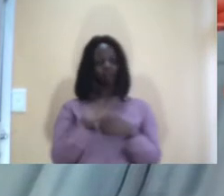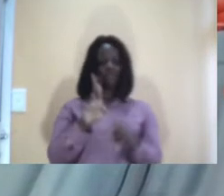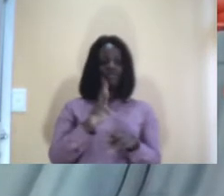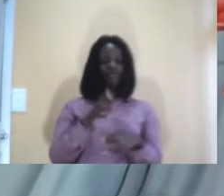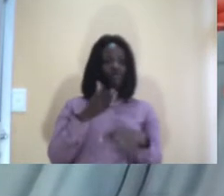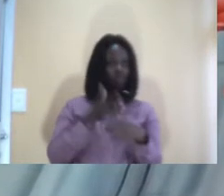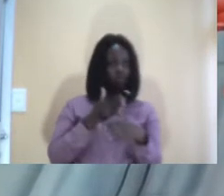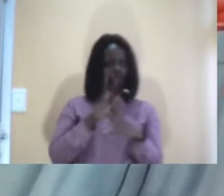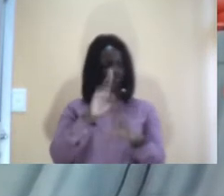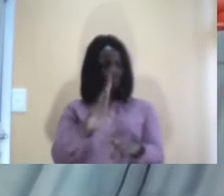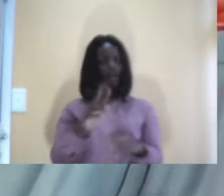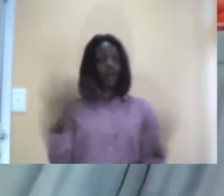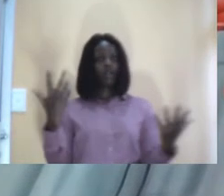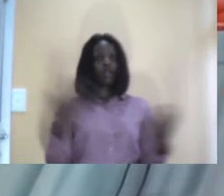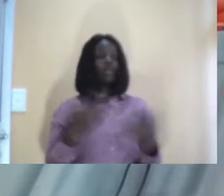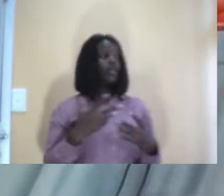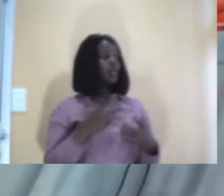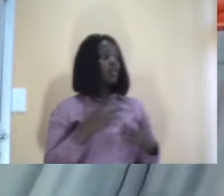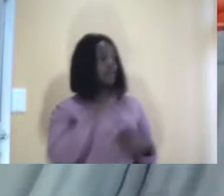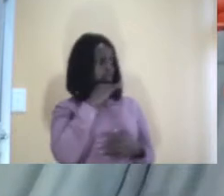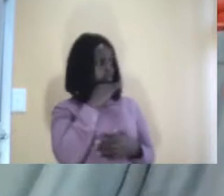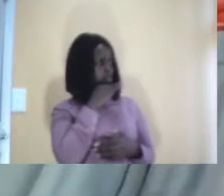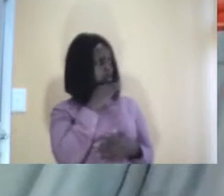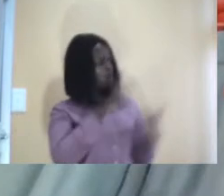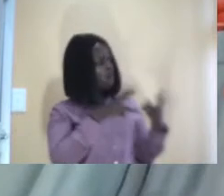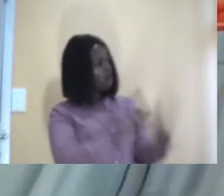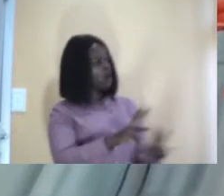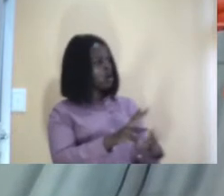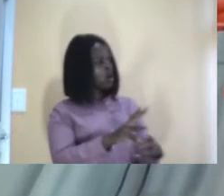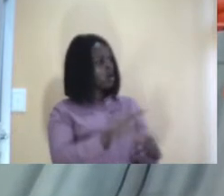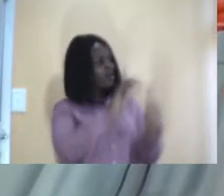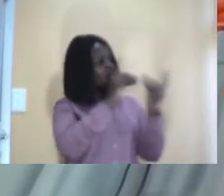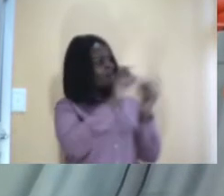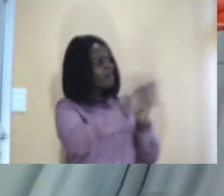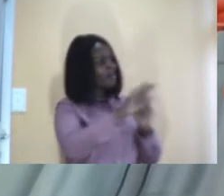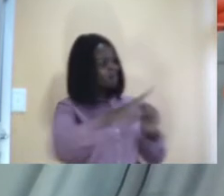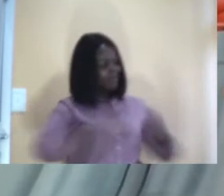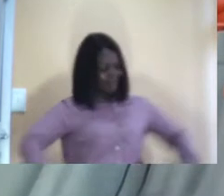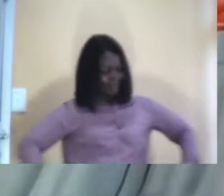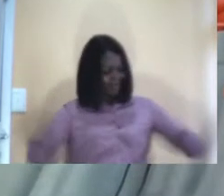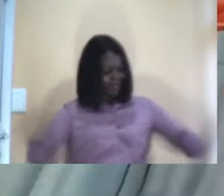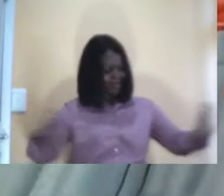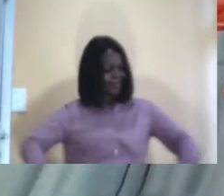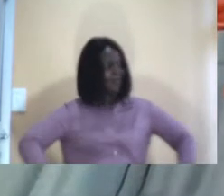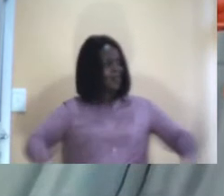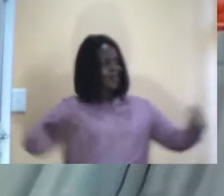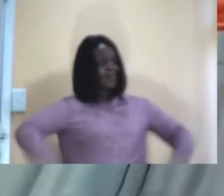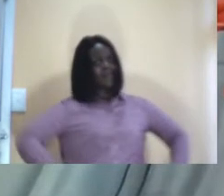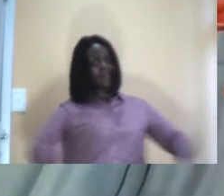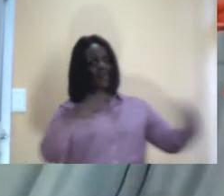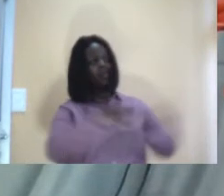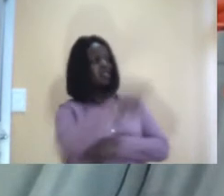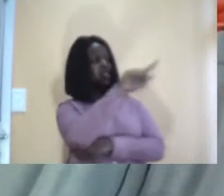audit funding of this department revealed irregular expenditure of 715 million